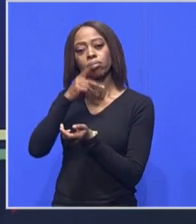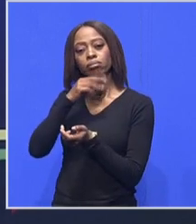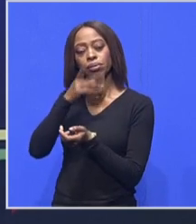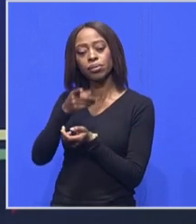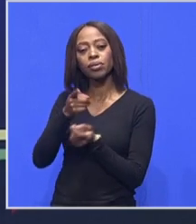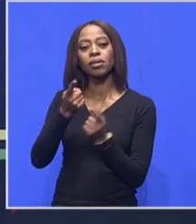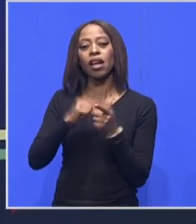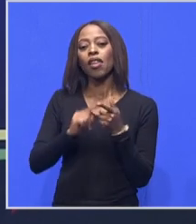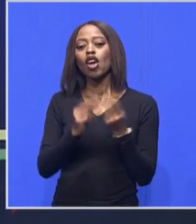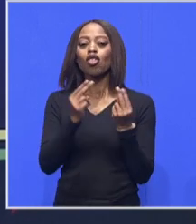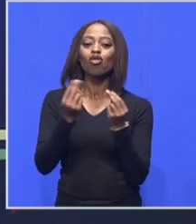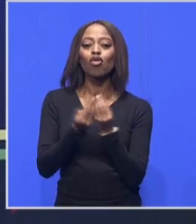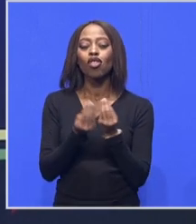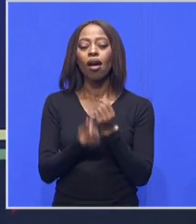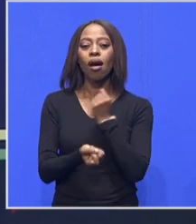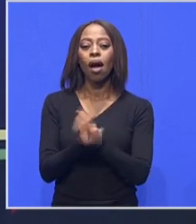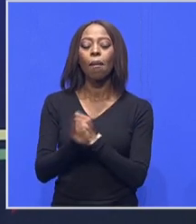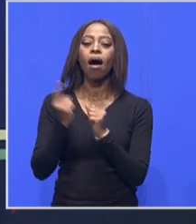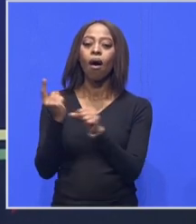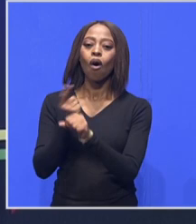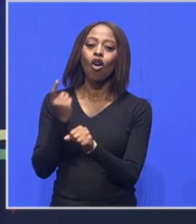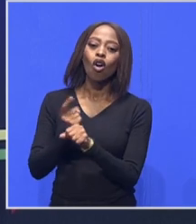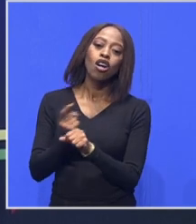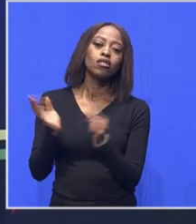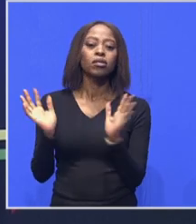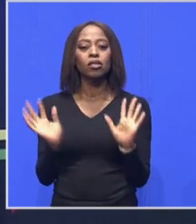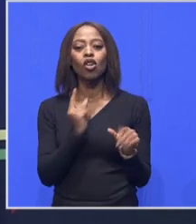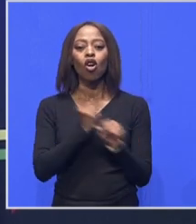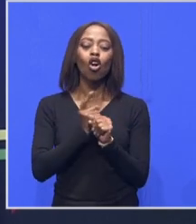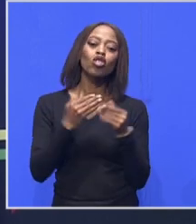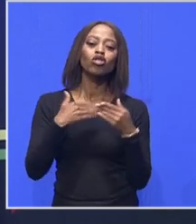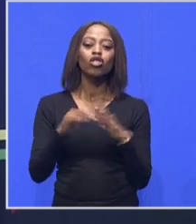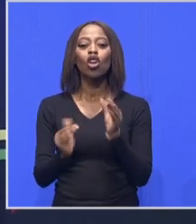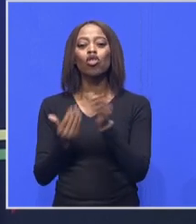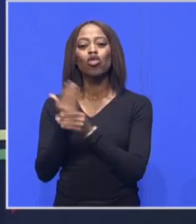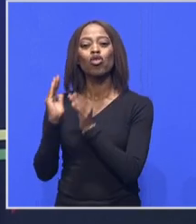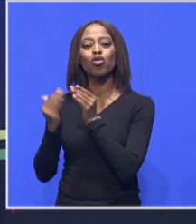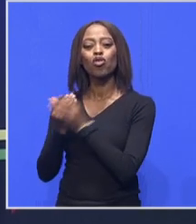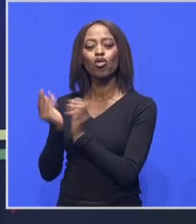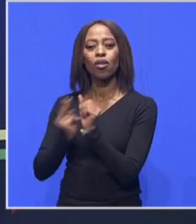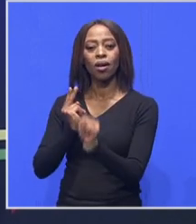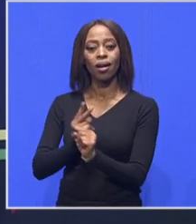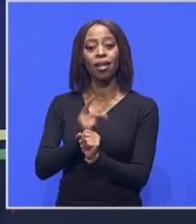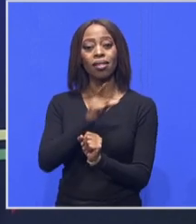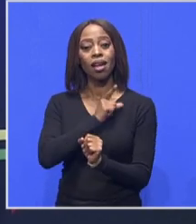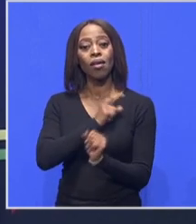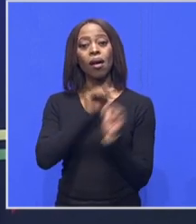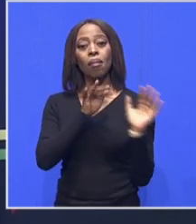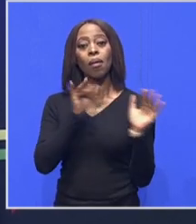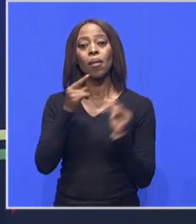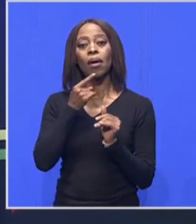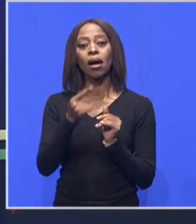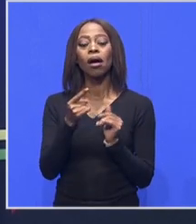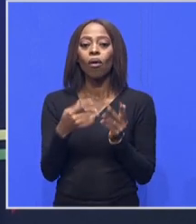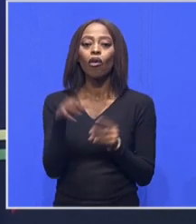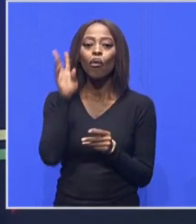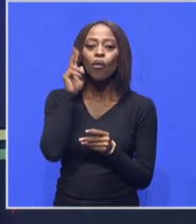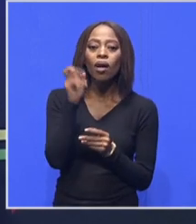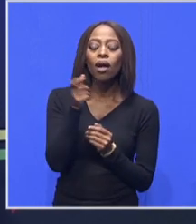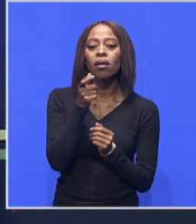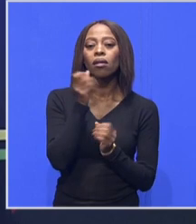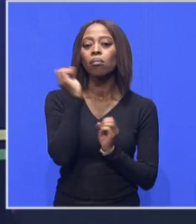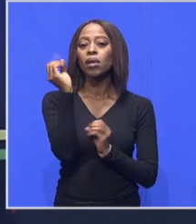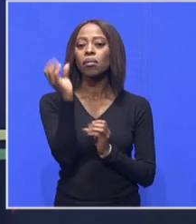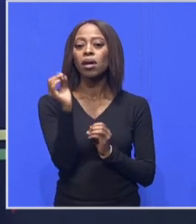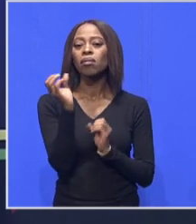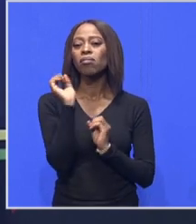and it's a new dawn each and every single year. His term begins afresh every single SONA, which is why people keep on saying that they want to hear the president speak. Speak